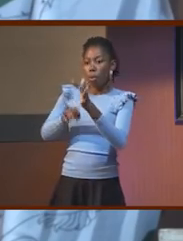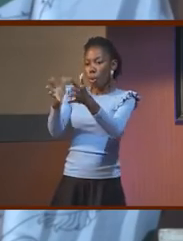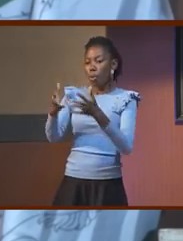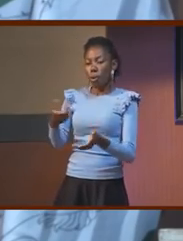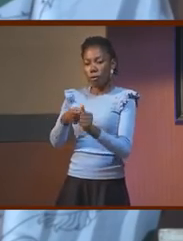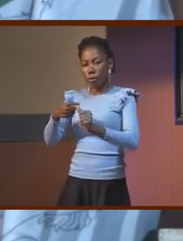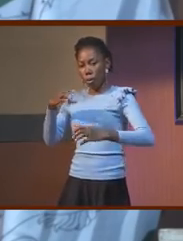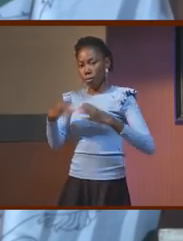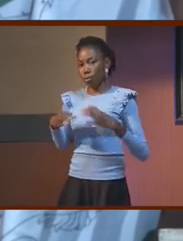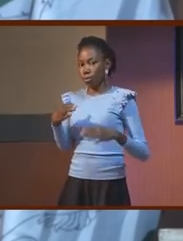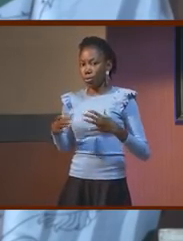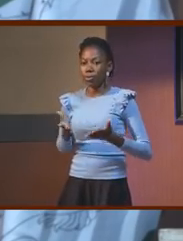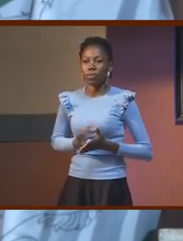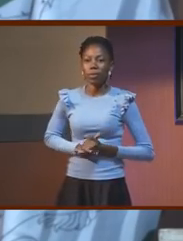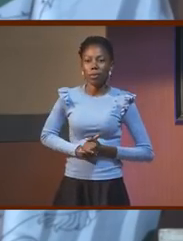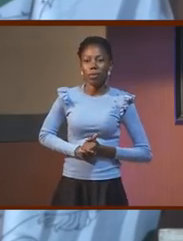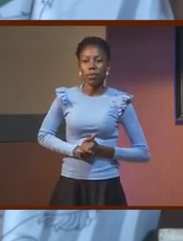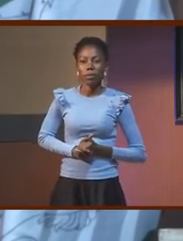courts?